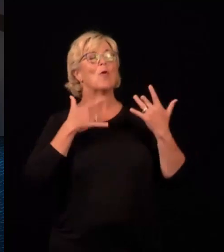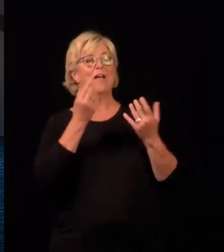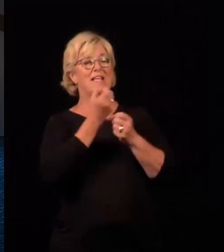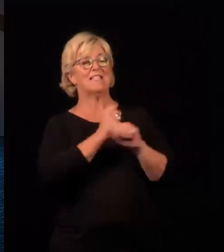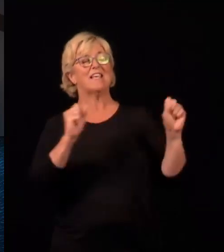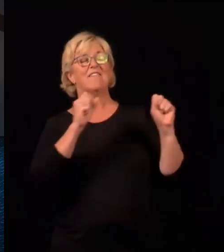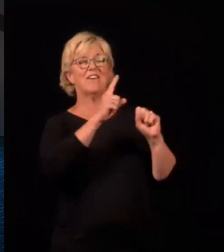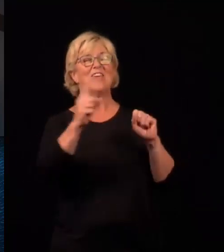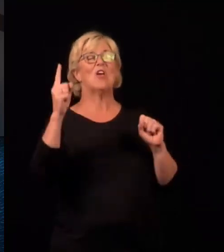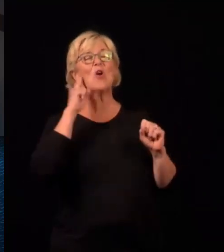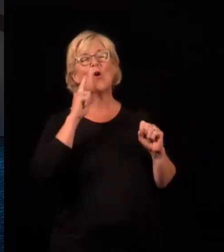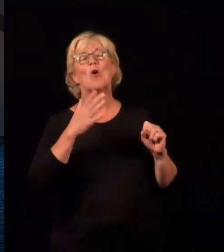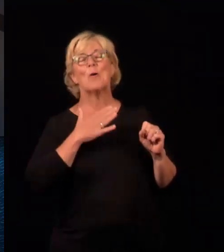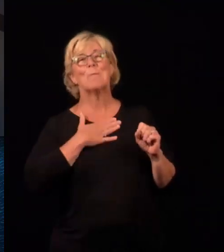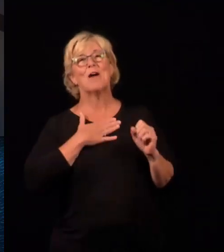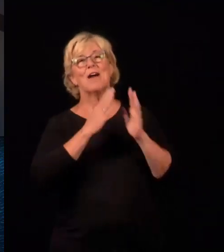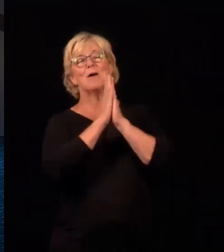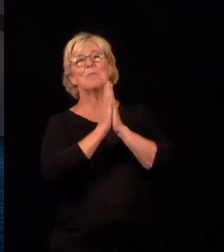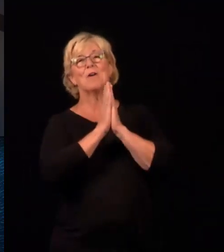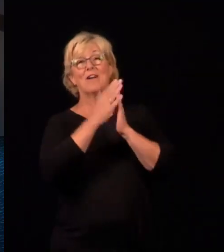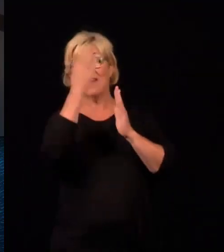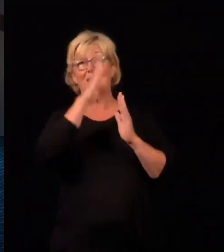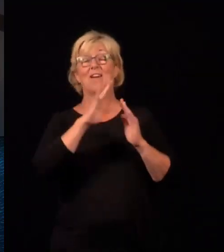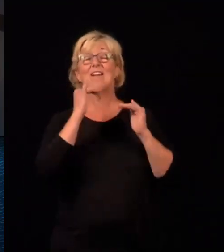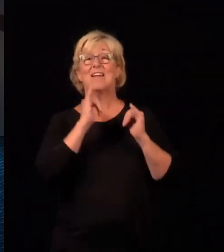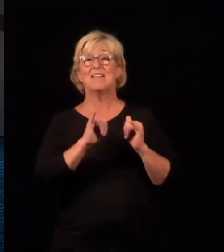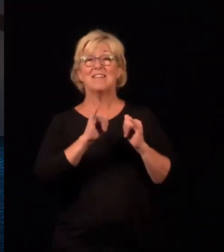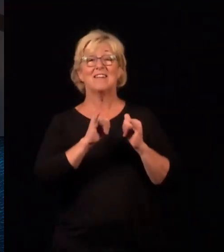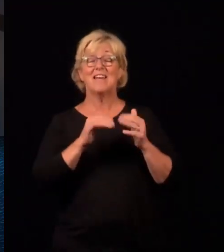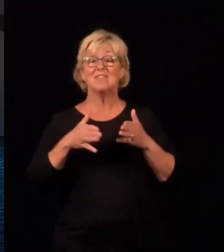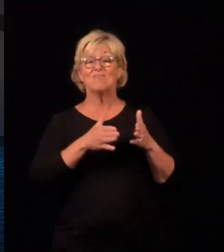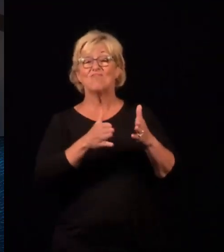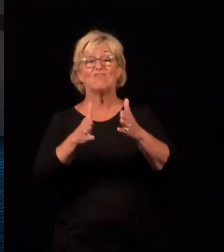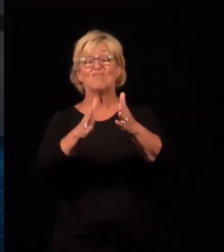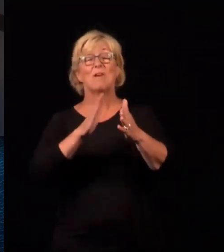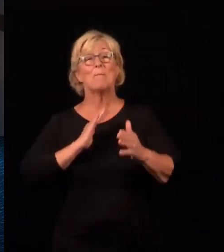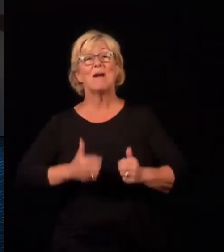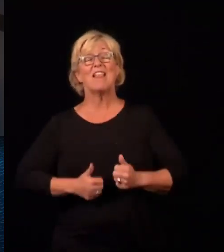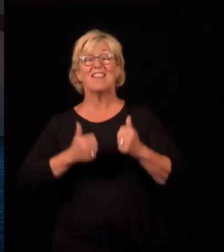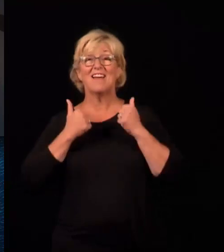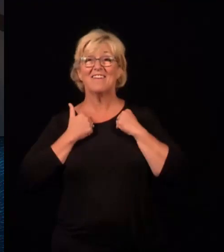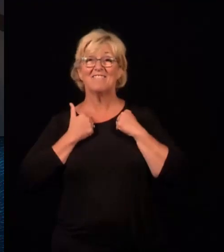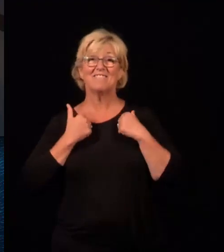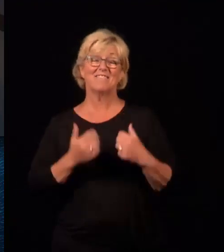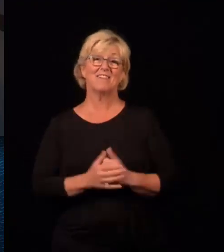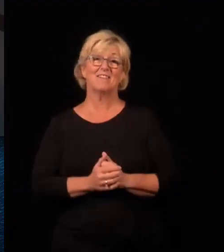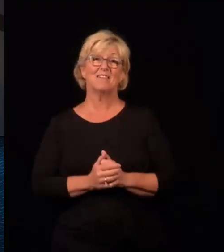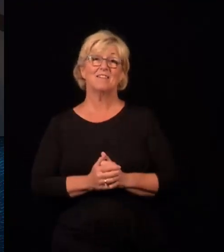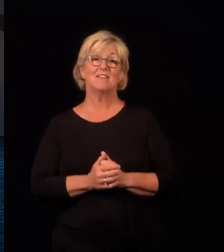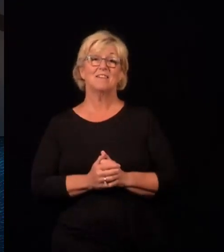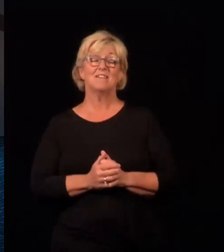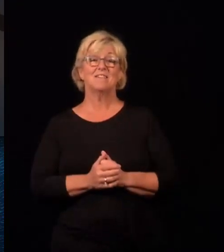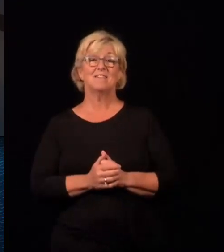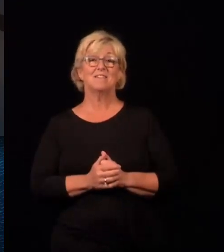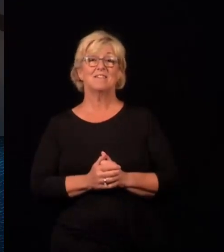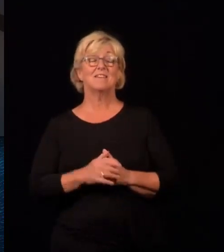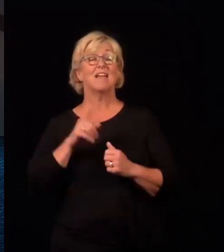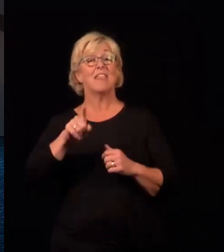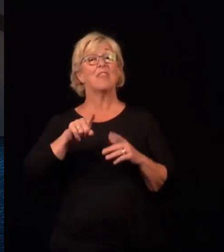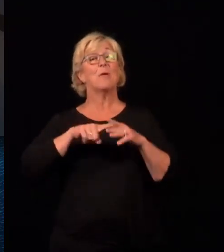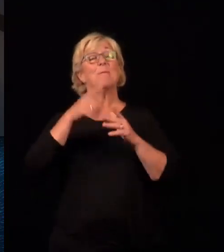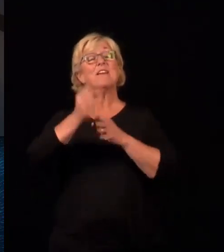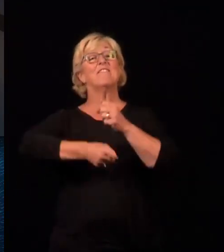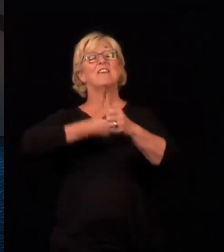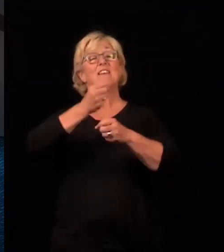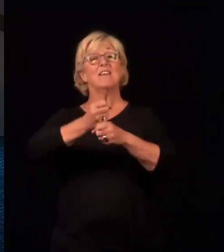heard those prayers. God has now been mapping out my course. The first of the year, I